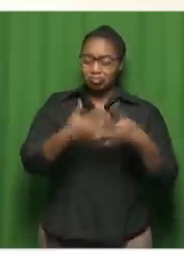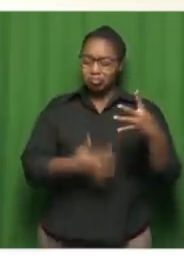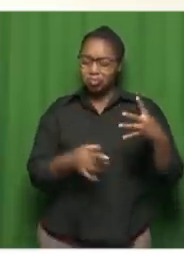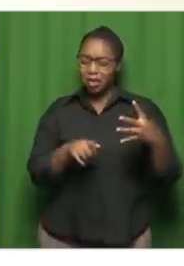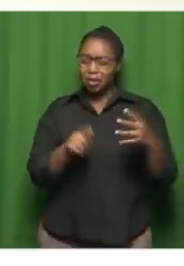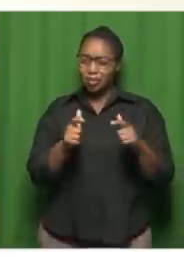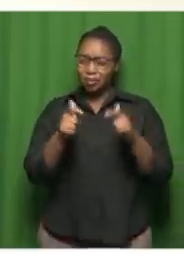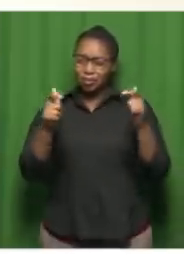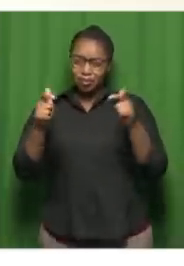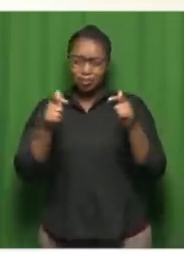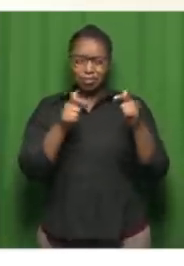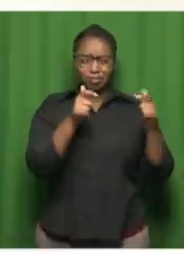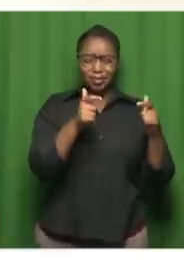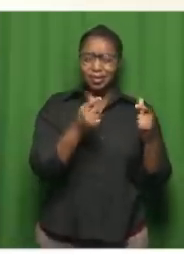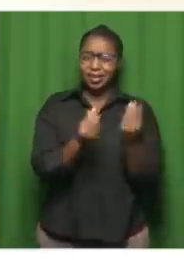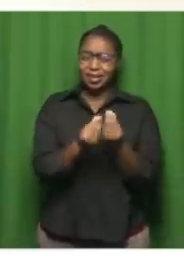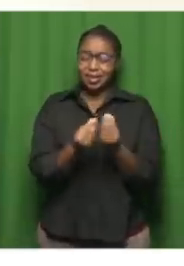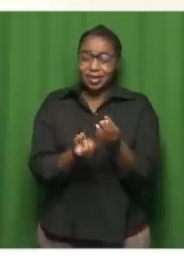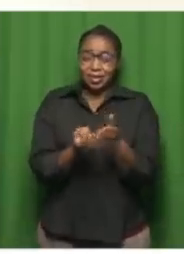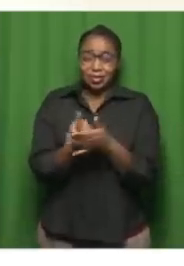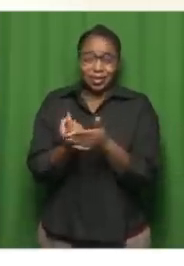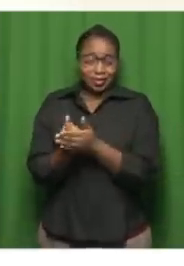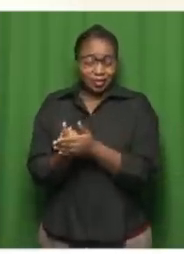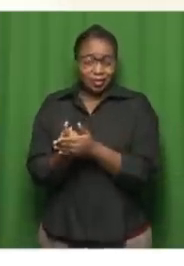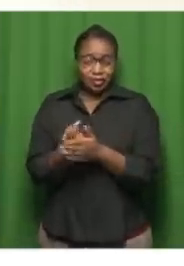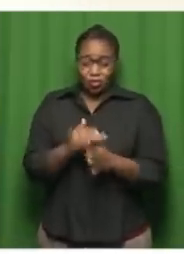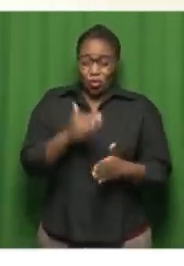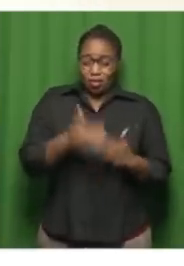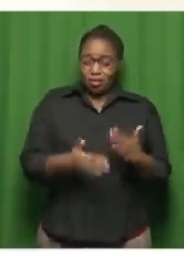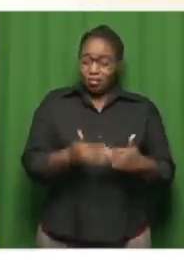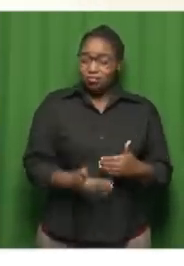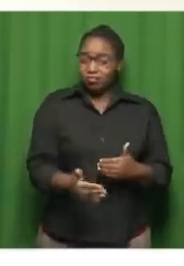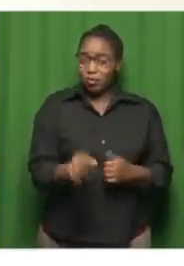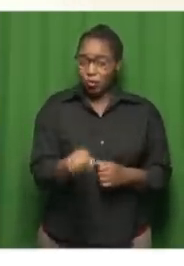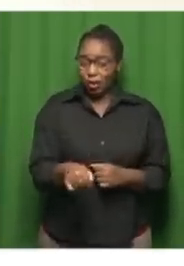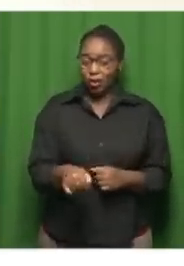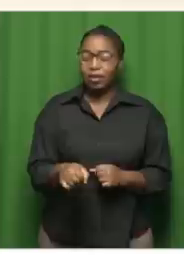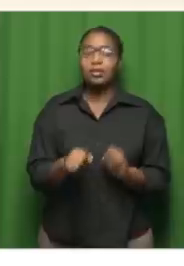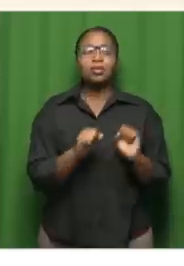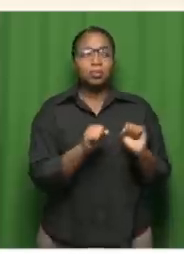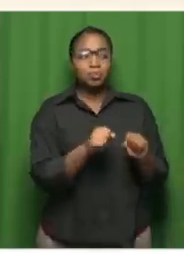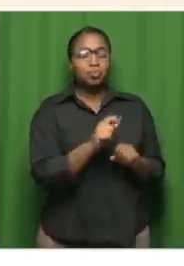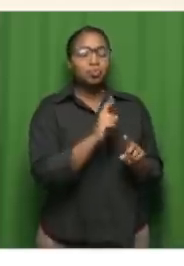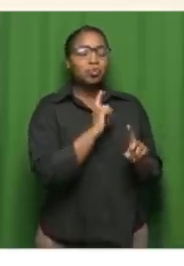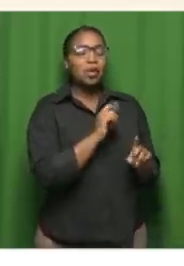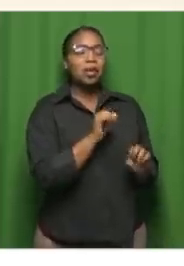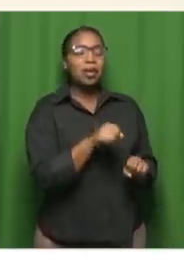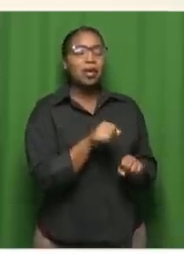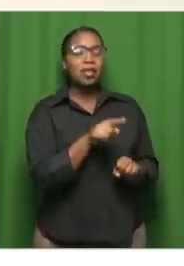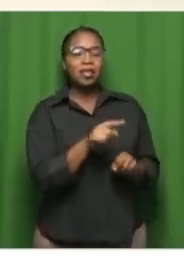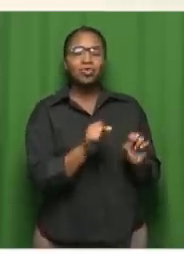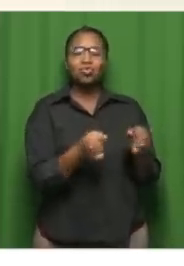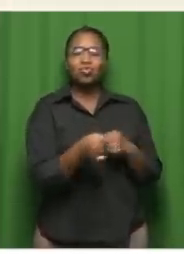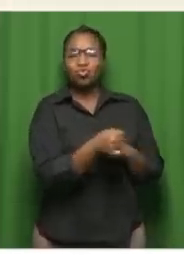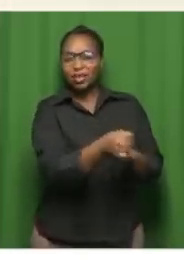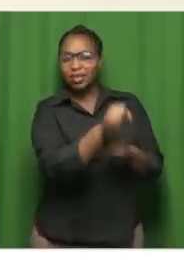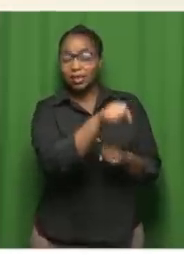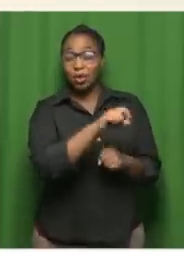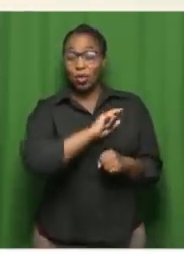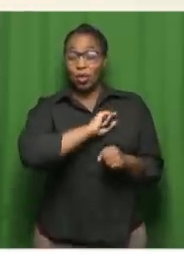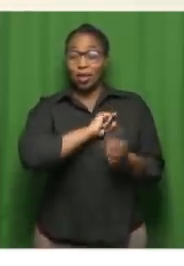looking out for this weekend. Yeah, well, I mean, that is a strategy. Sometimes nominations from the floor is also a strategy